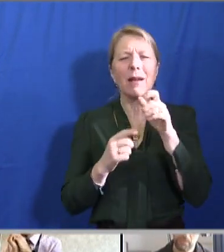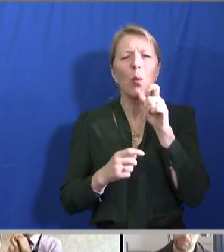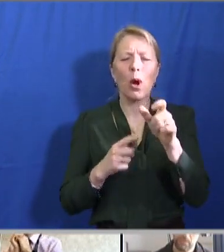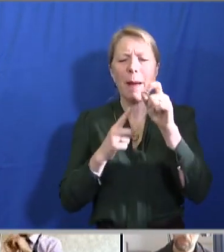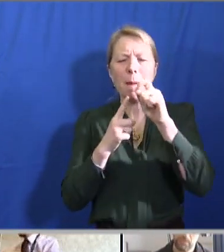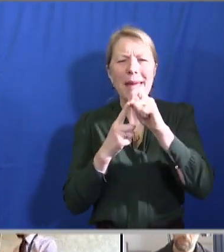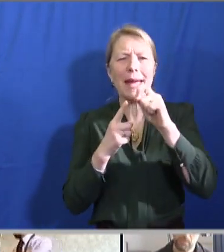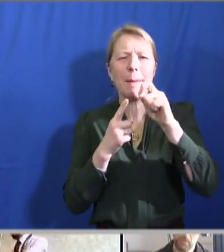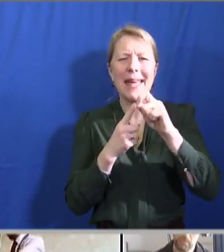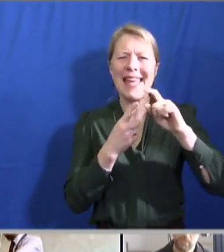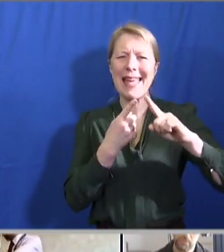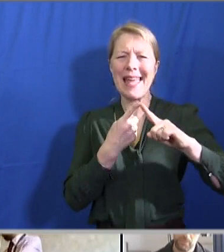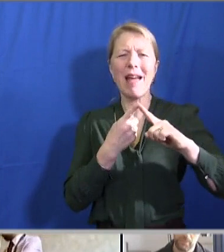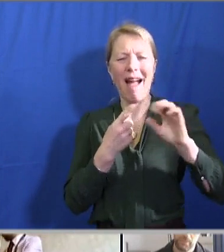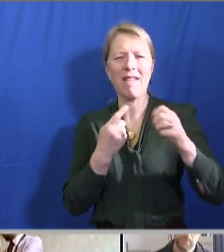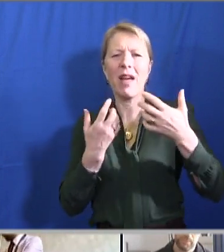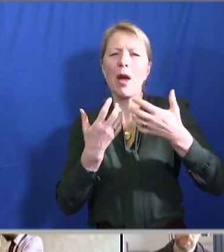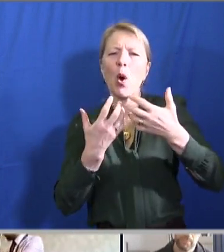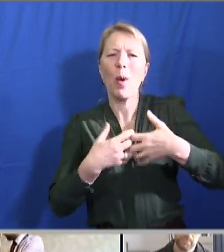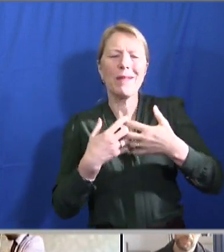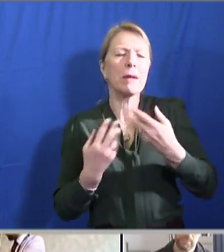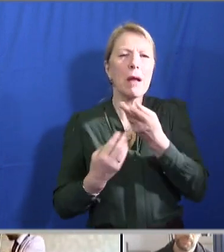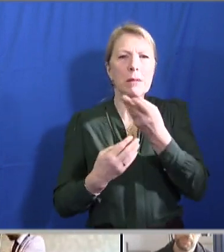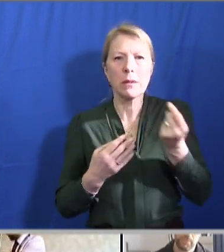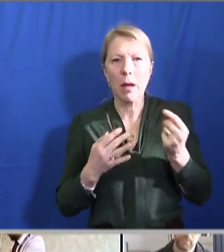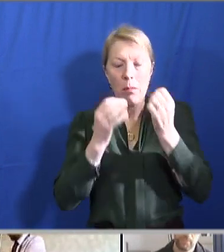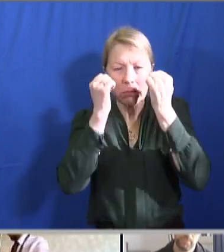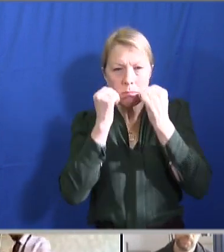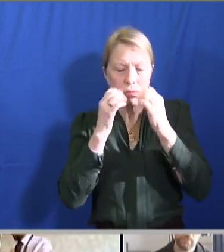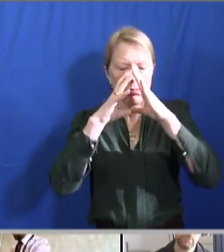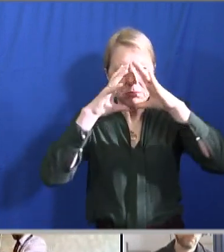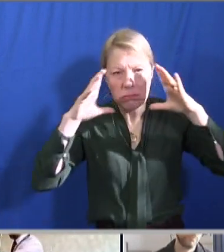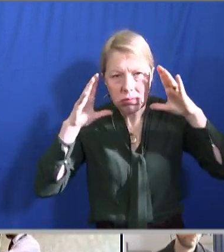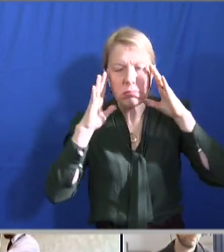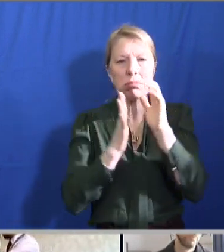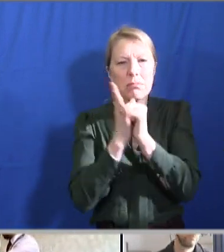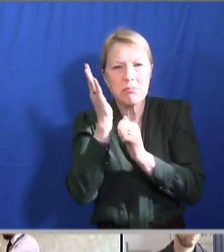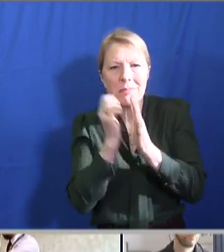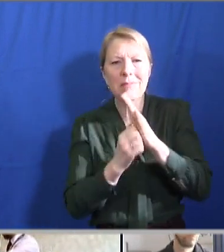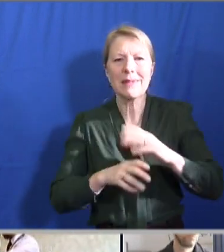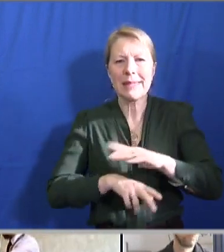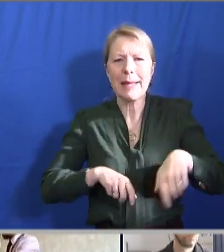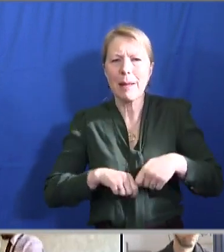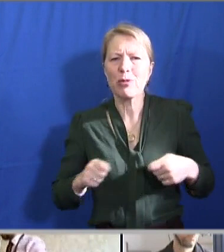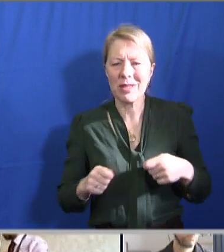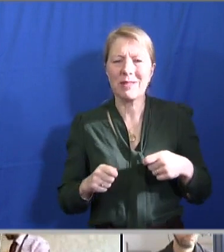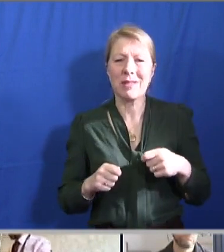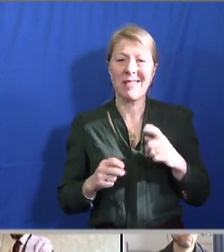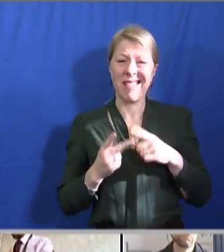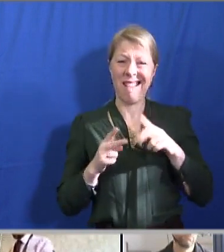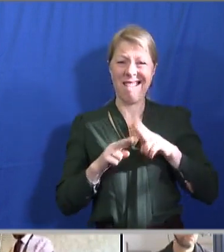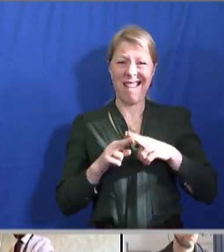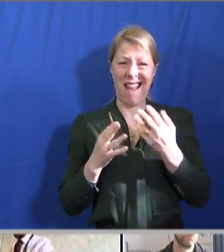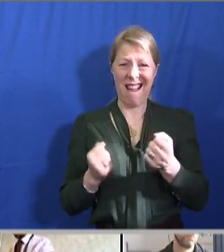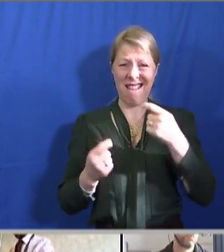and in homes when they know that someone is clinically extremely vulnerable? Thank